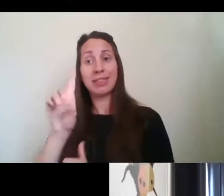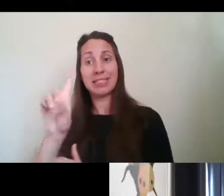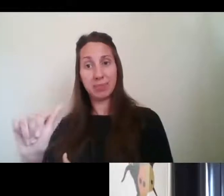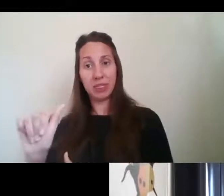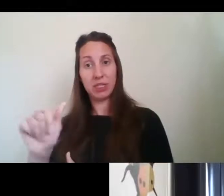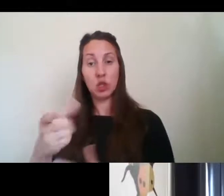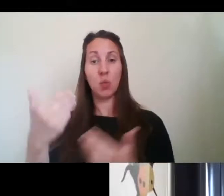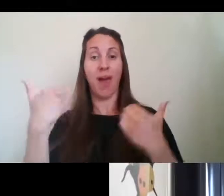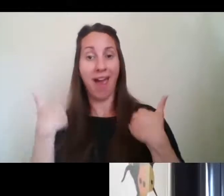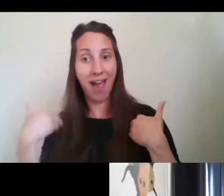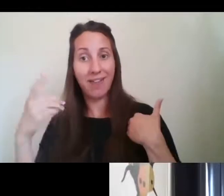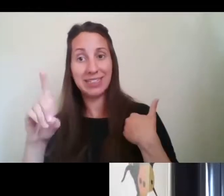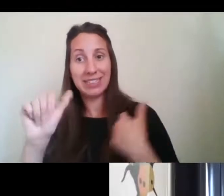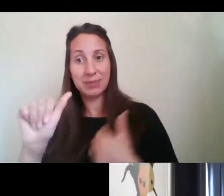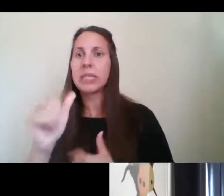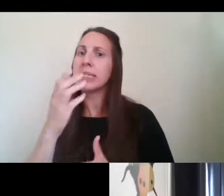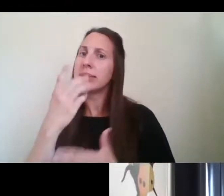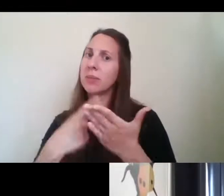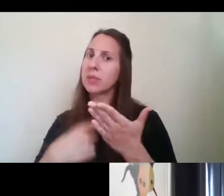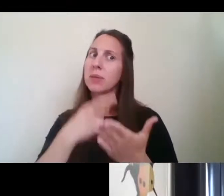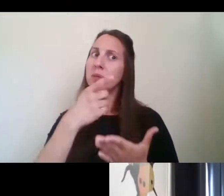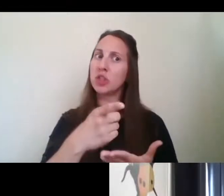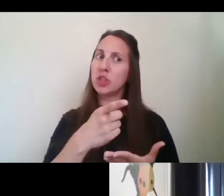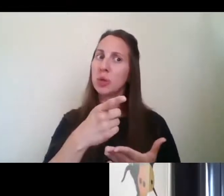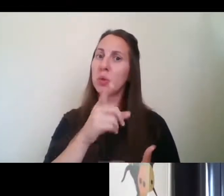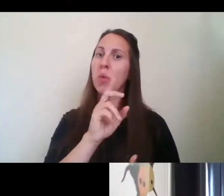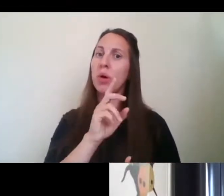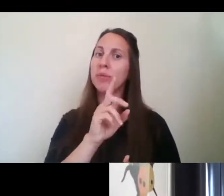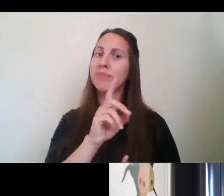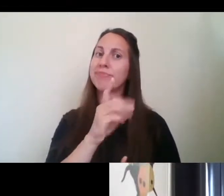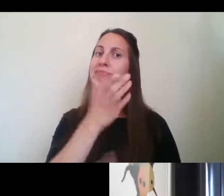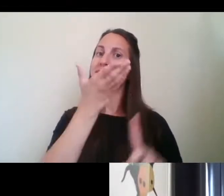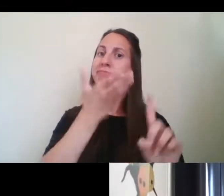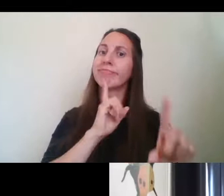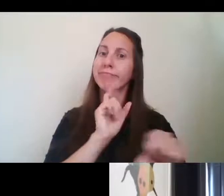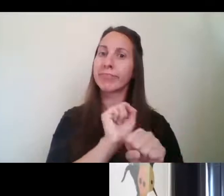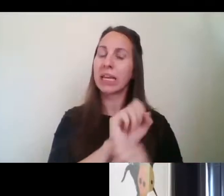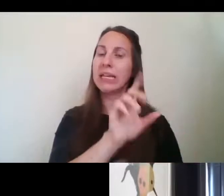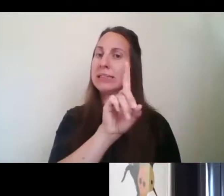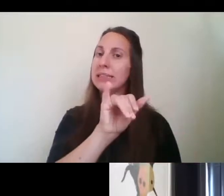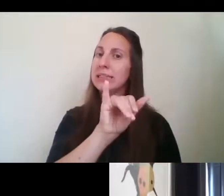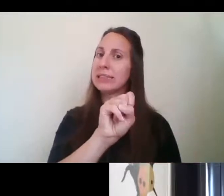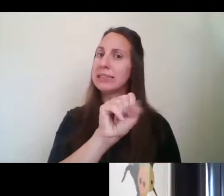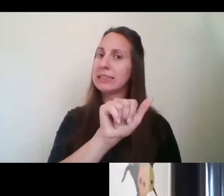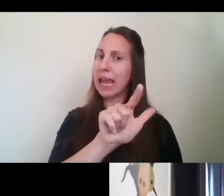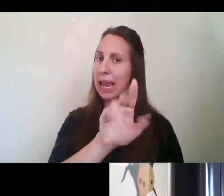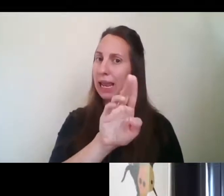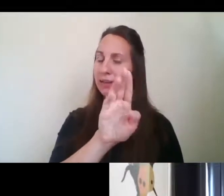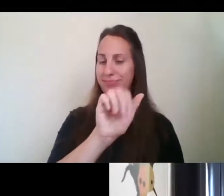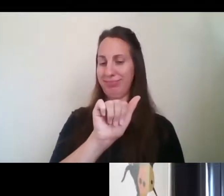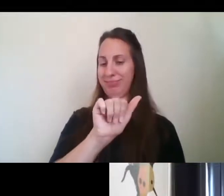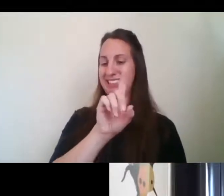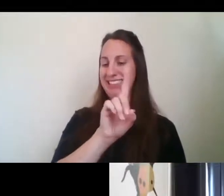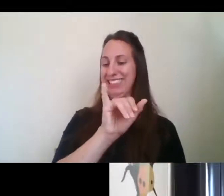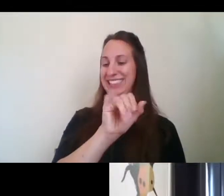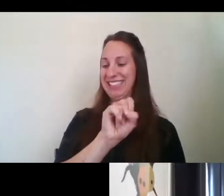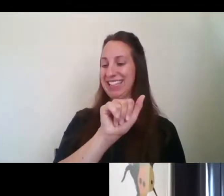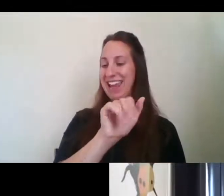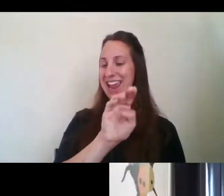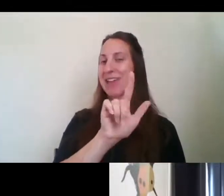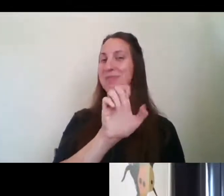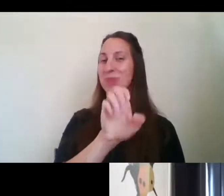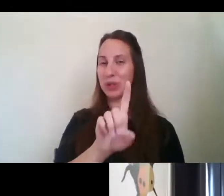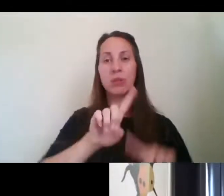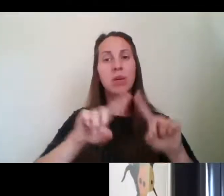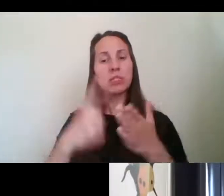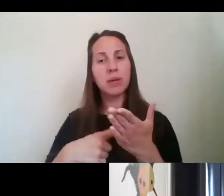you are disabled, and then there are times when that particular disability isn't impacting your life in quite the